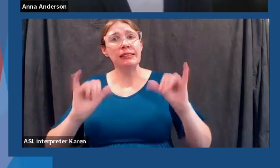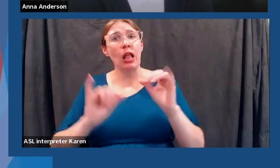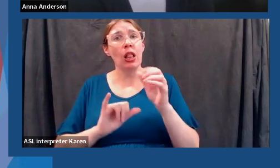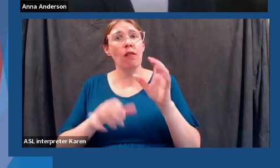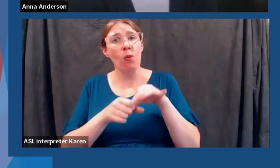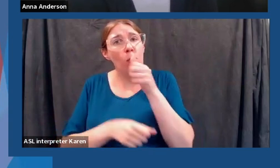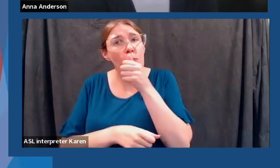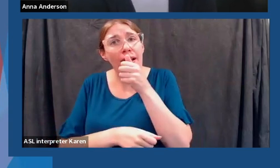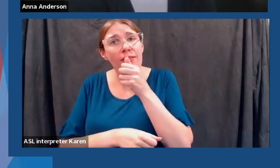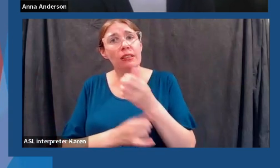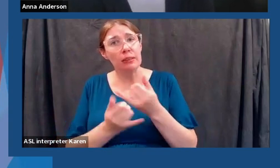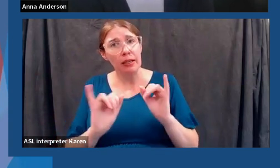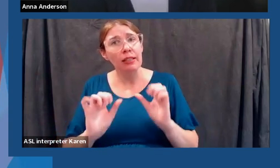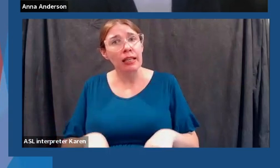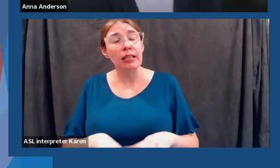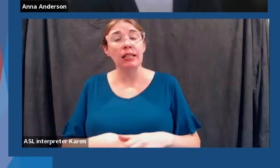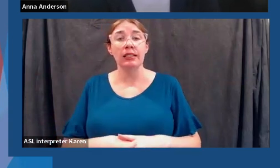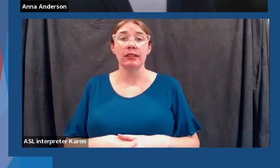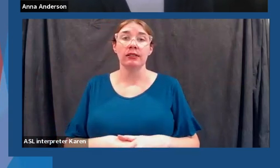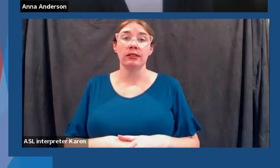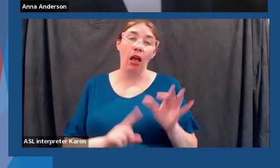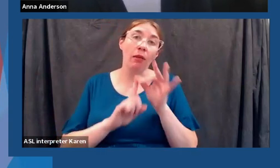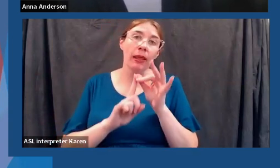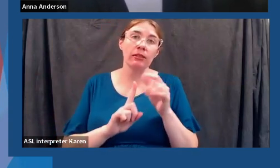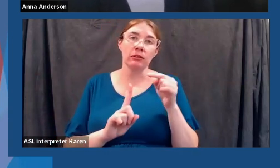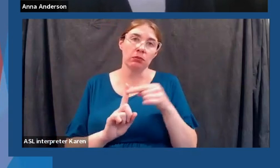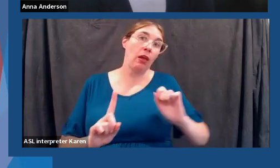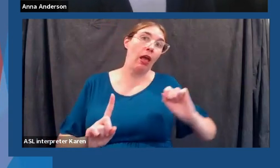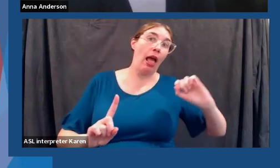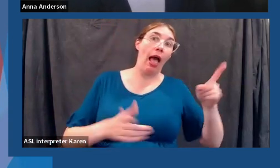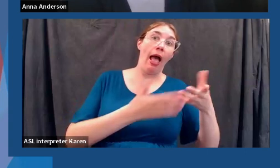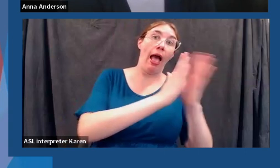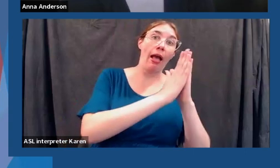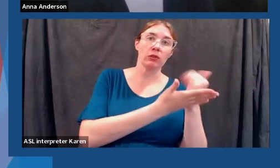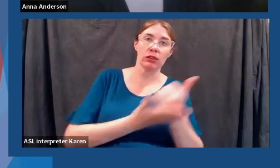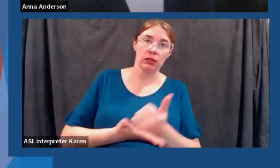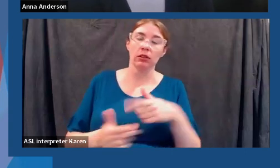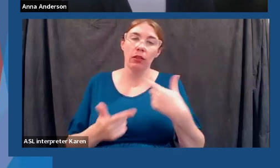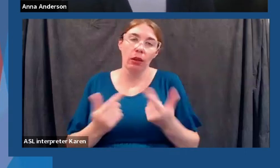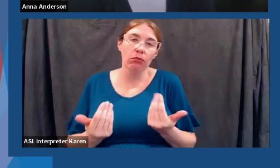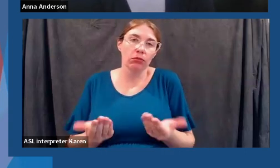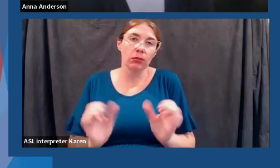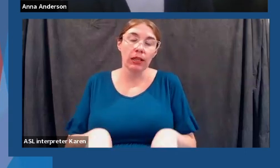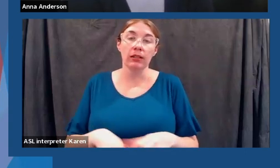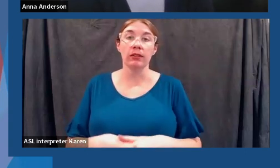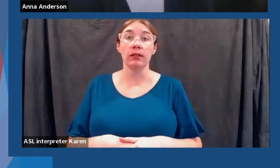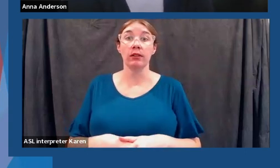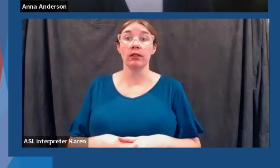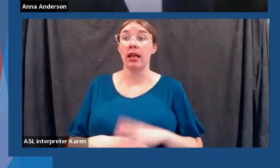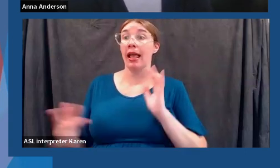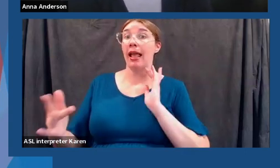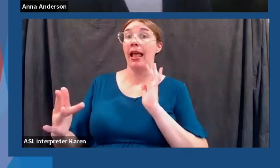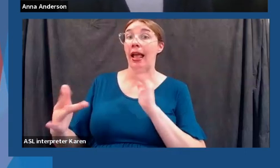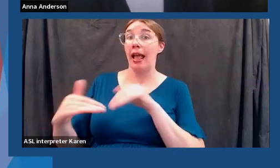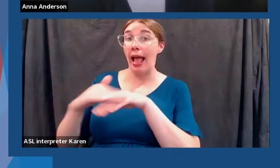and on their own, unless asking for assistance. You should be able to access the polling place in a way that makes sense